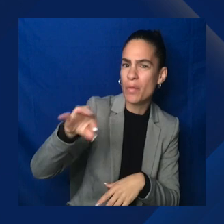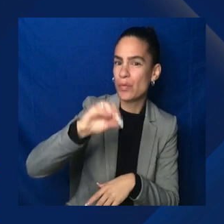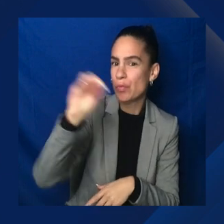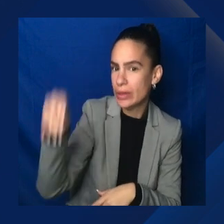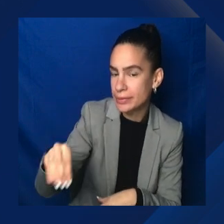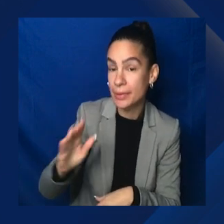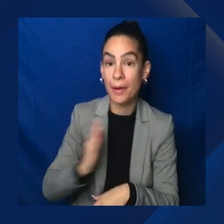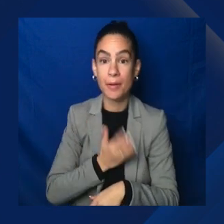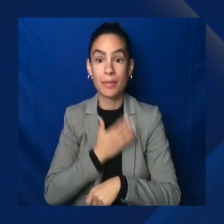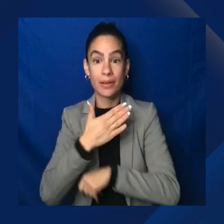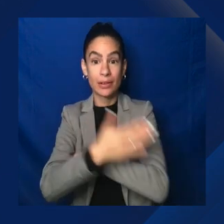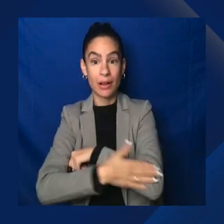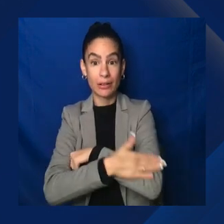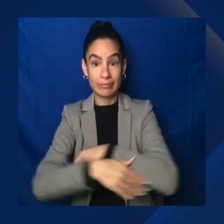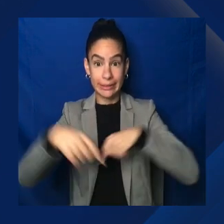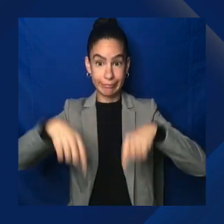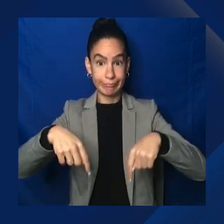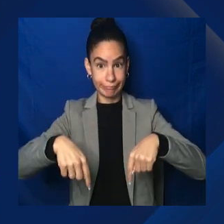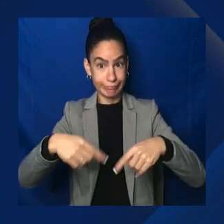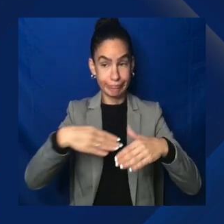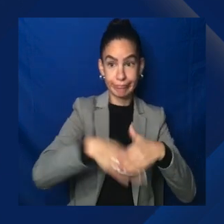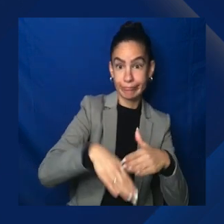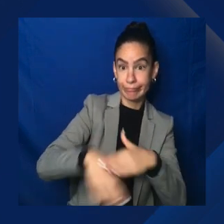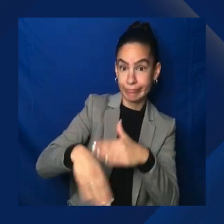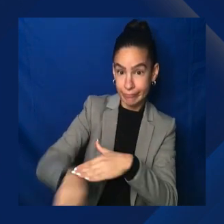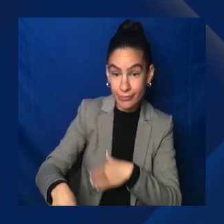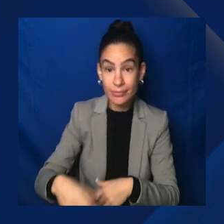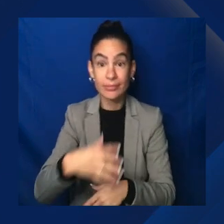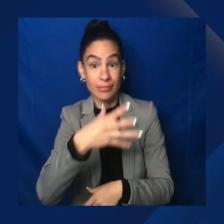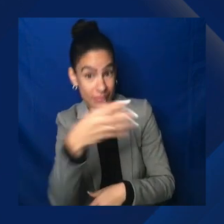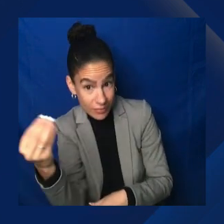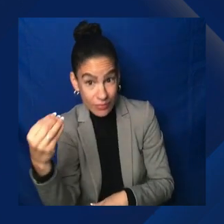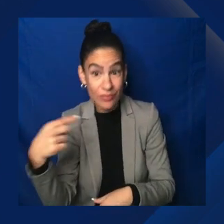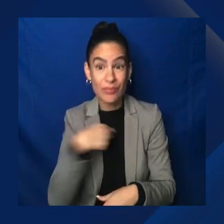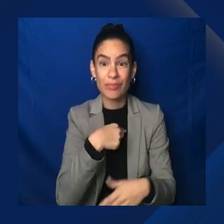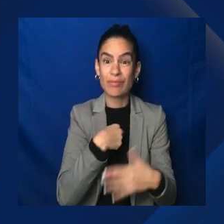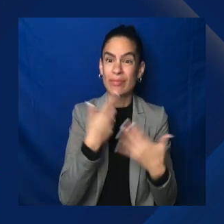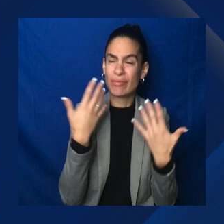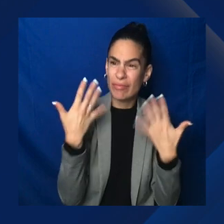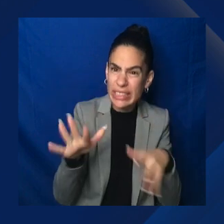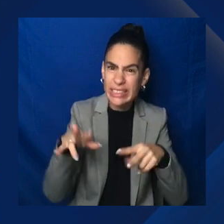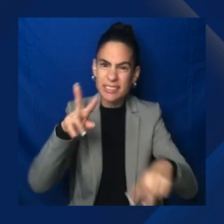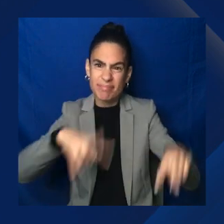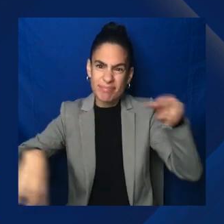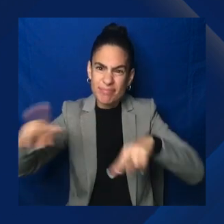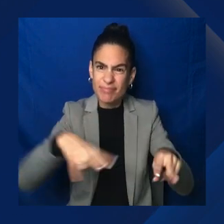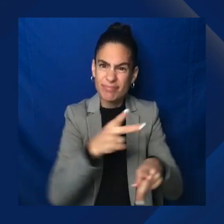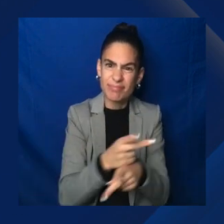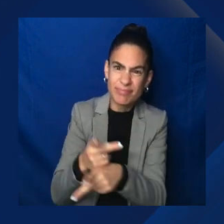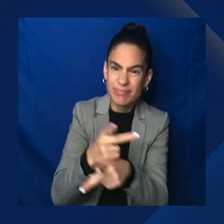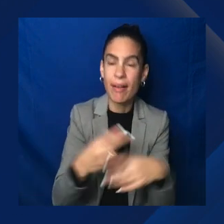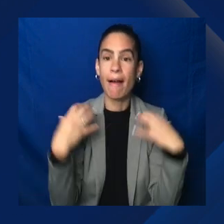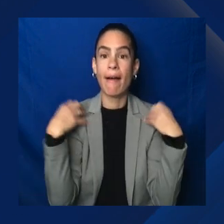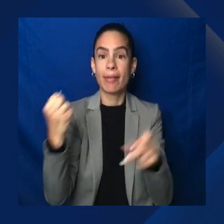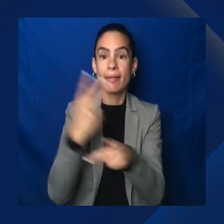much of the healthcare delivery system through which pregnant and postpartum women receive